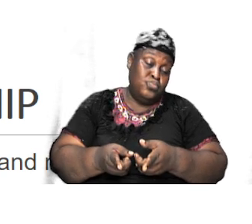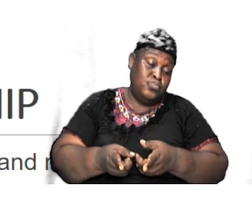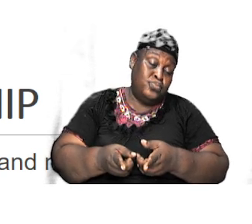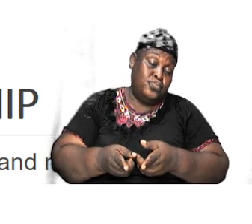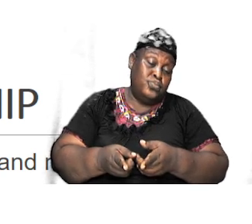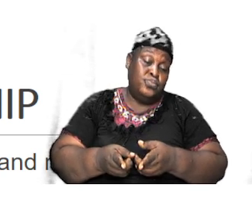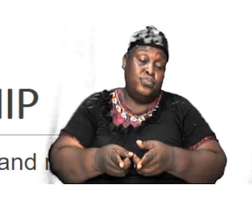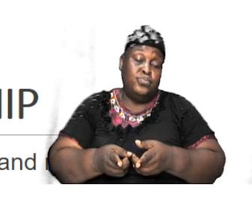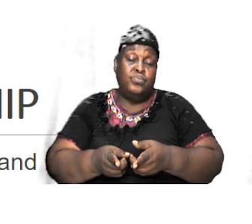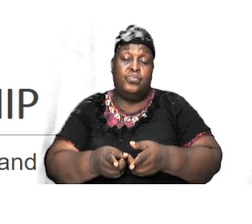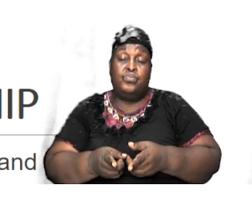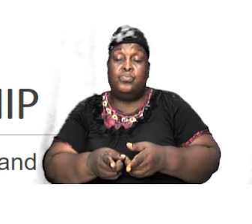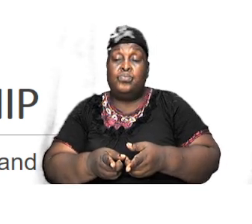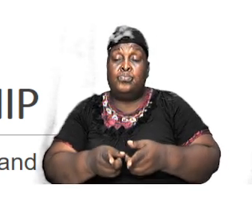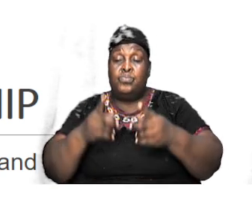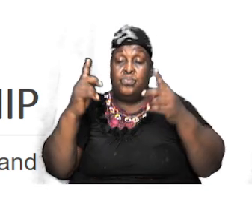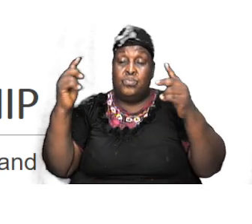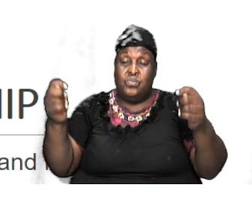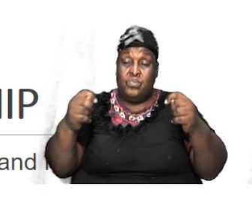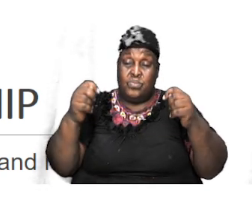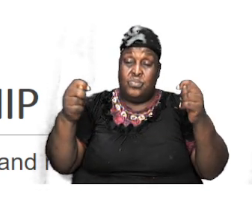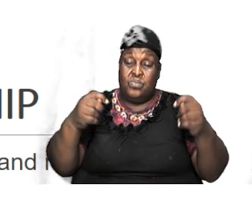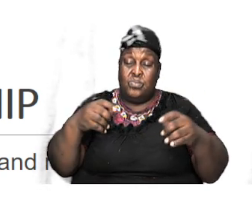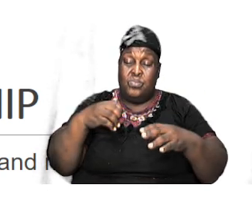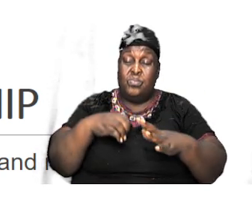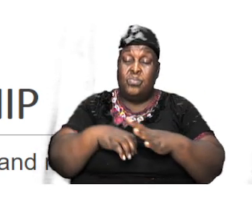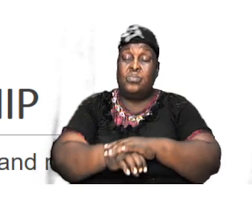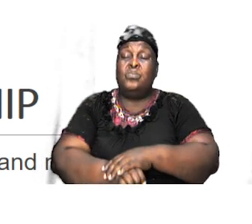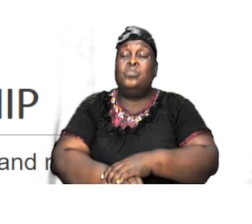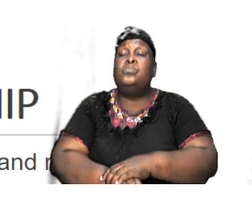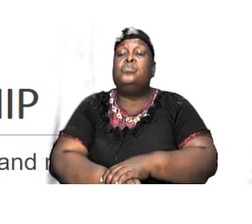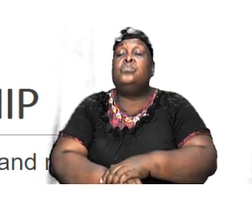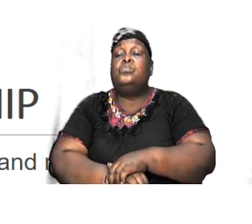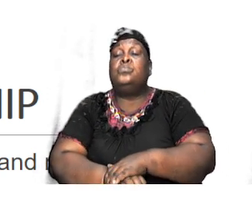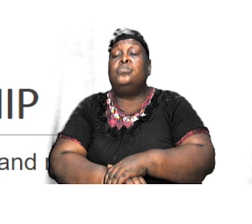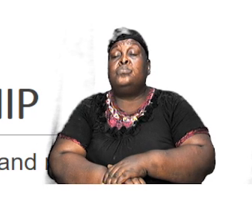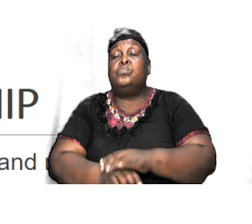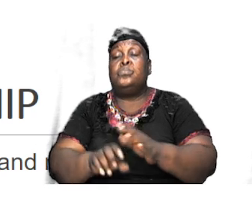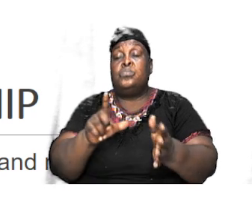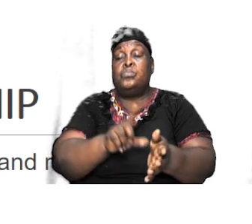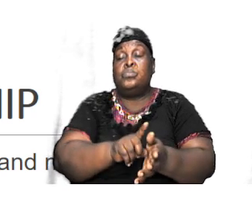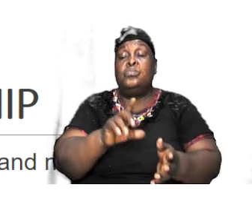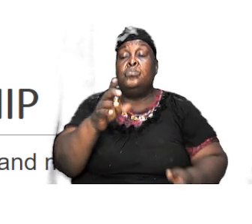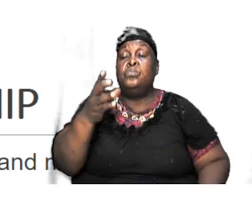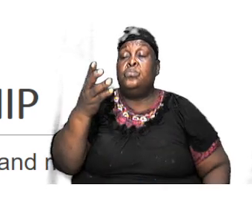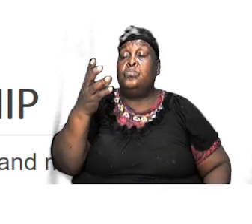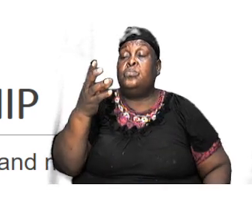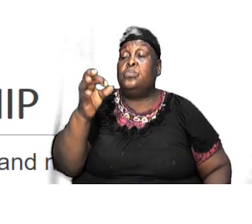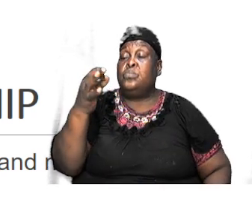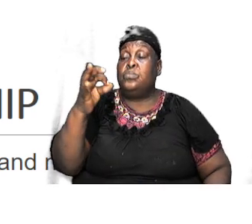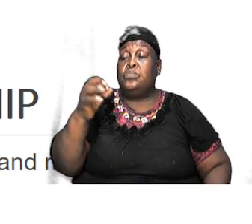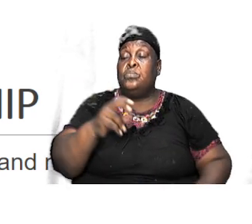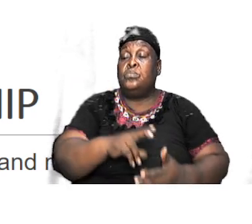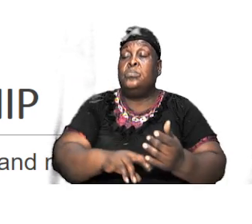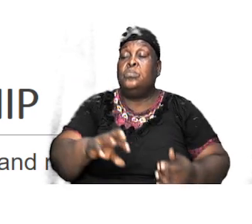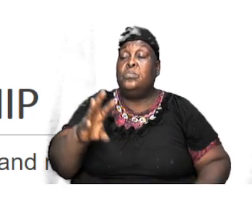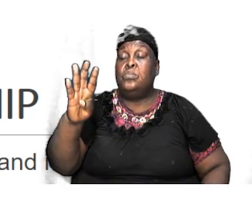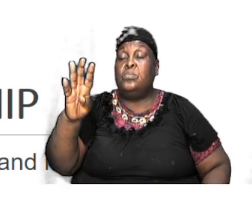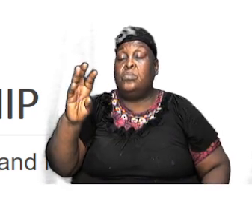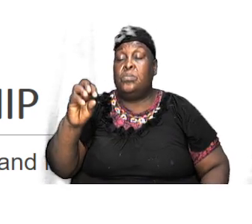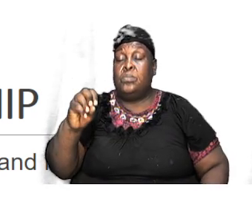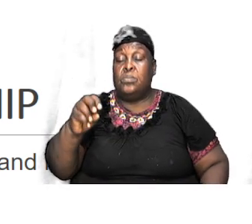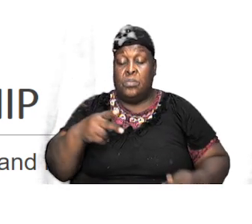this is the incident when Jesus was going you know, his triumphant entry. In Luke 19 verse 40, the Bible says, the Pharisees said